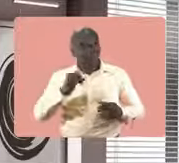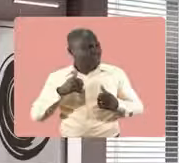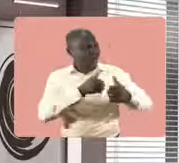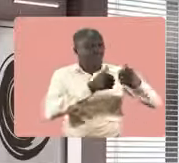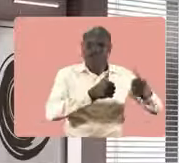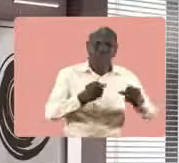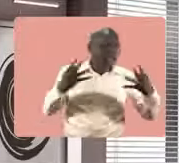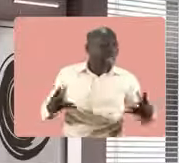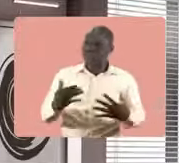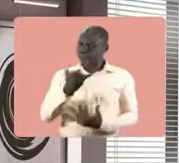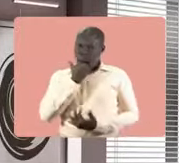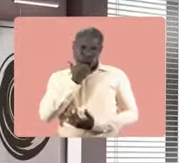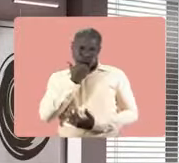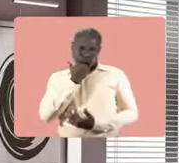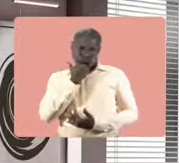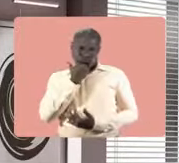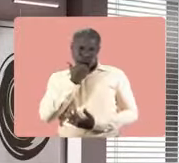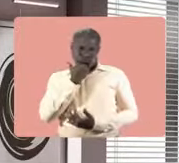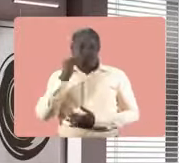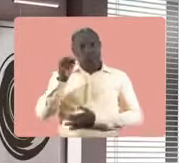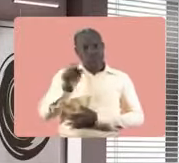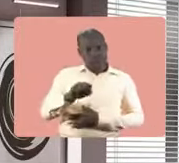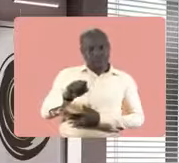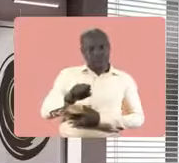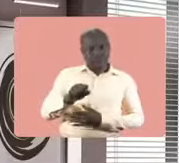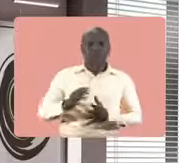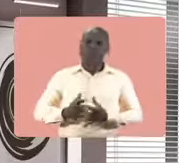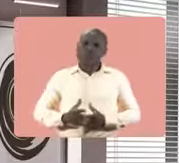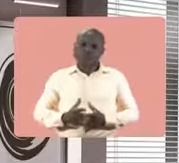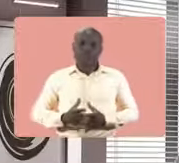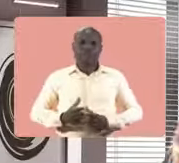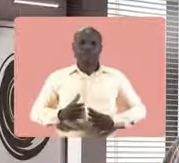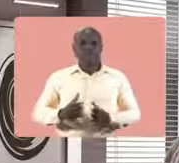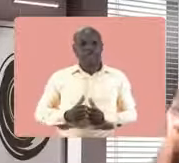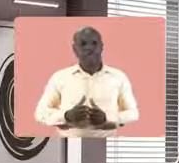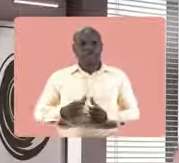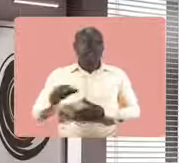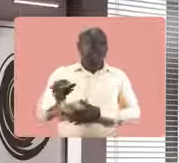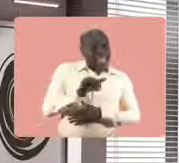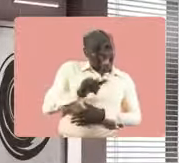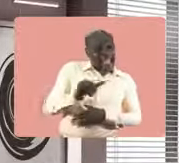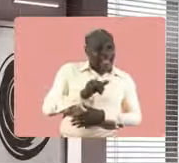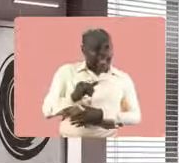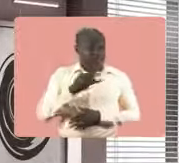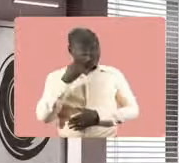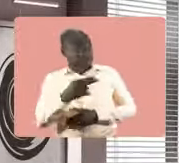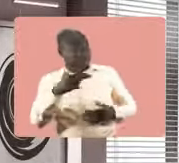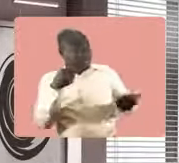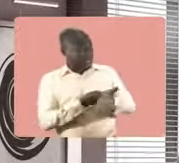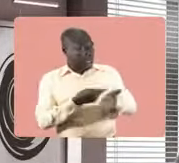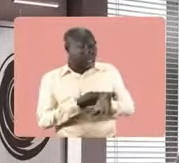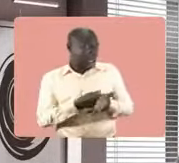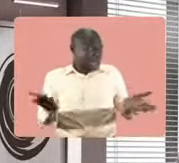ne wure free onyankopon empo. What a picture sa ana mi hu ewo oman Ghana